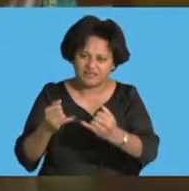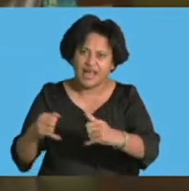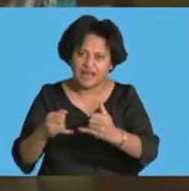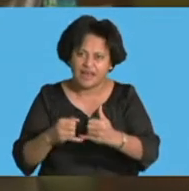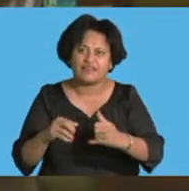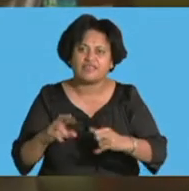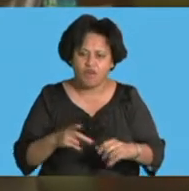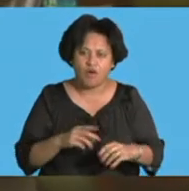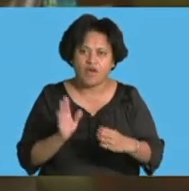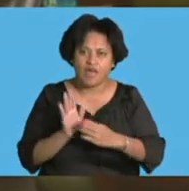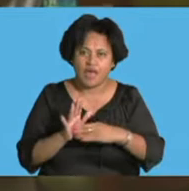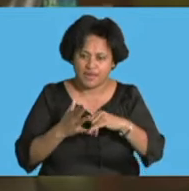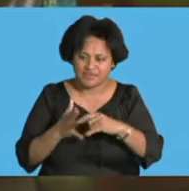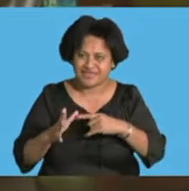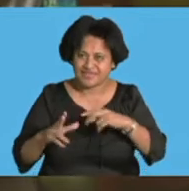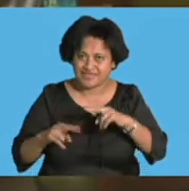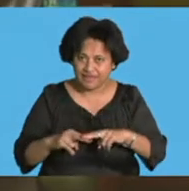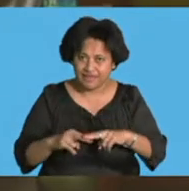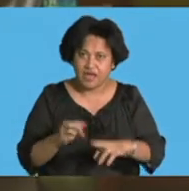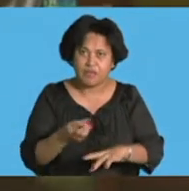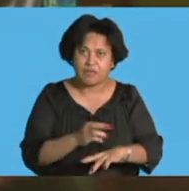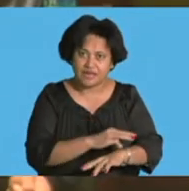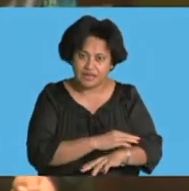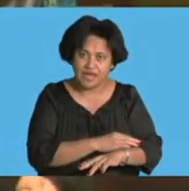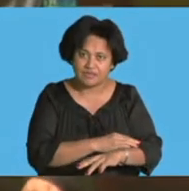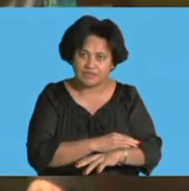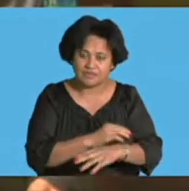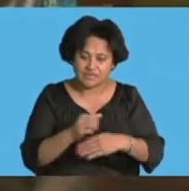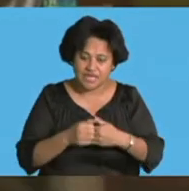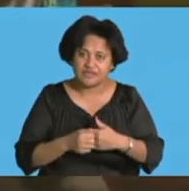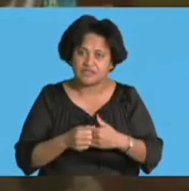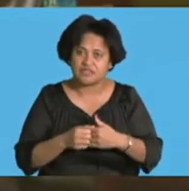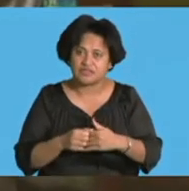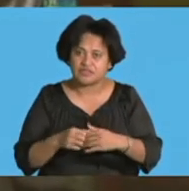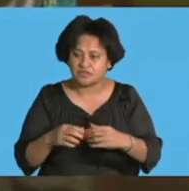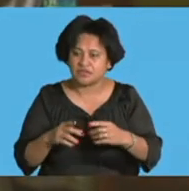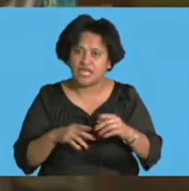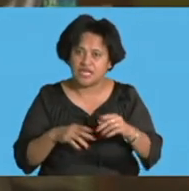Fiji, MSAF, Department of Transport Planning, and the Government Shipping Services.